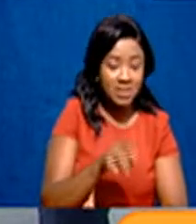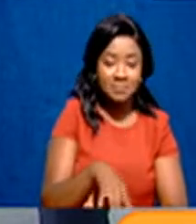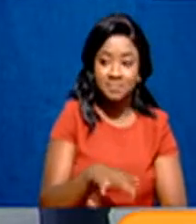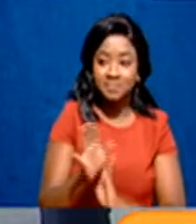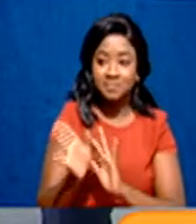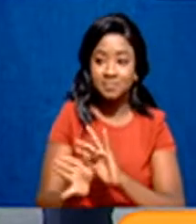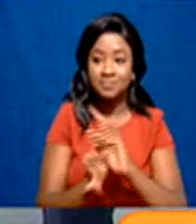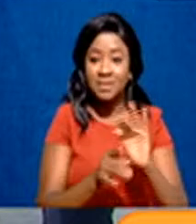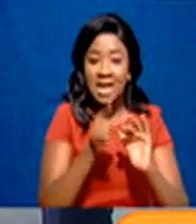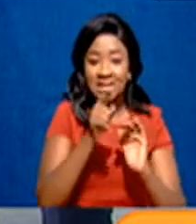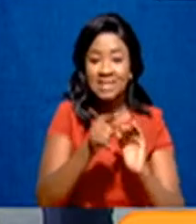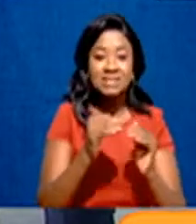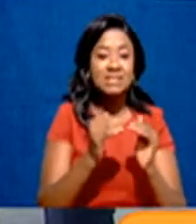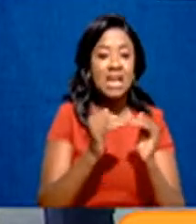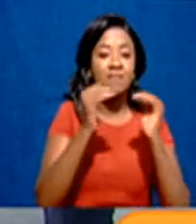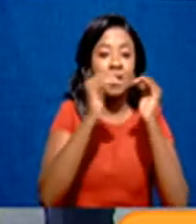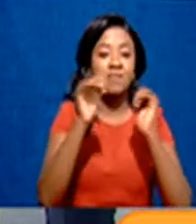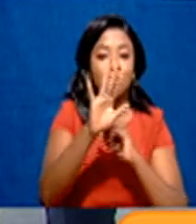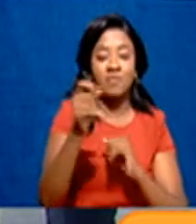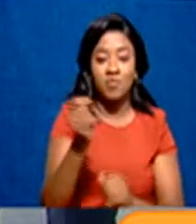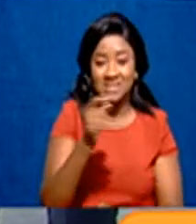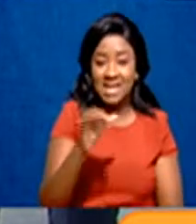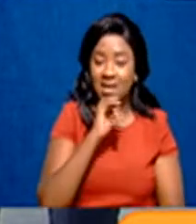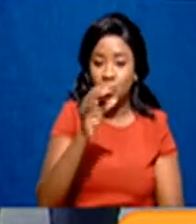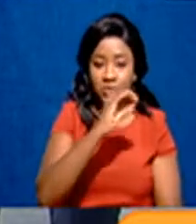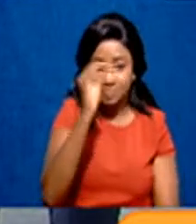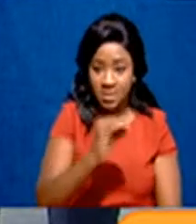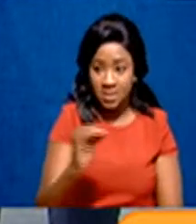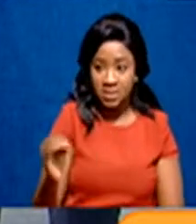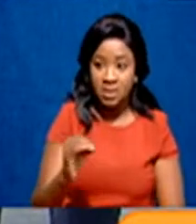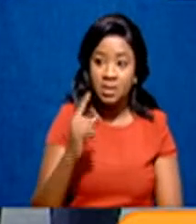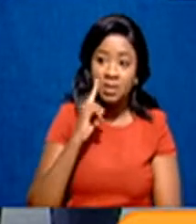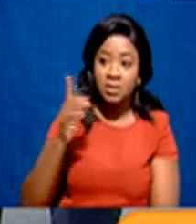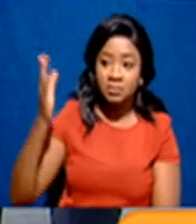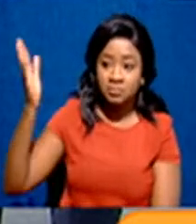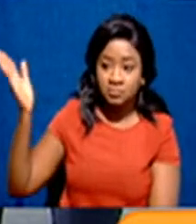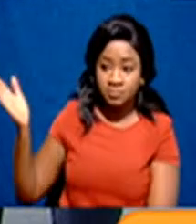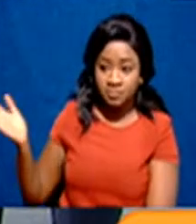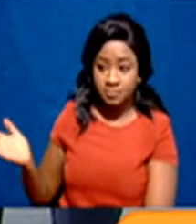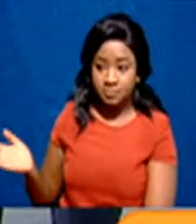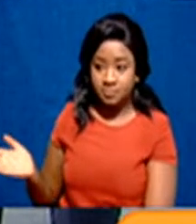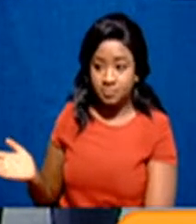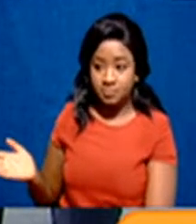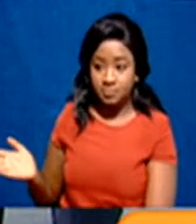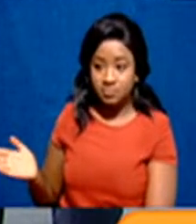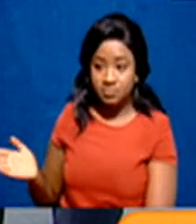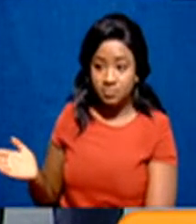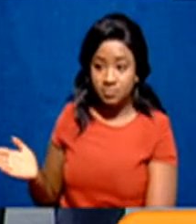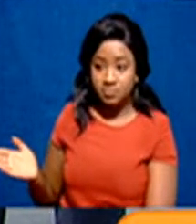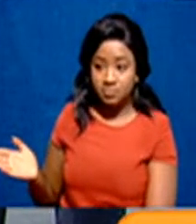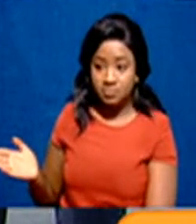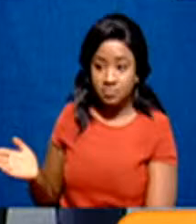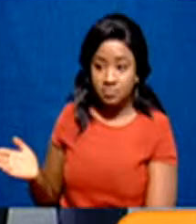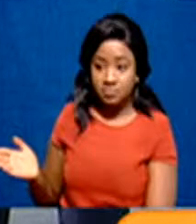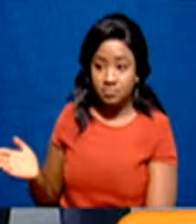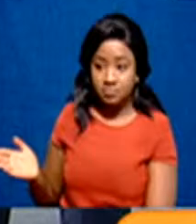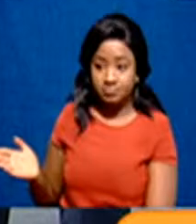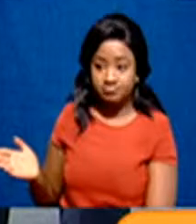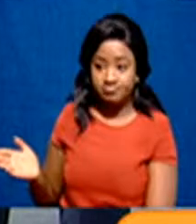the percentage. I'll show you what the percentage looks like in just a bit. You see, again, continues with the more than about 100 shillings increase, or about 50 shillings